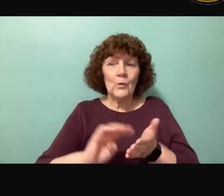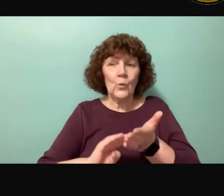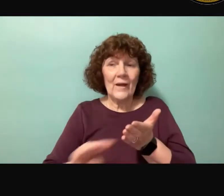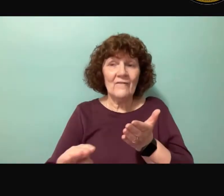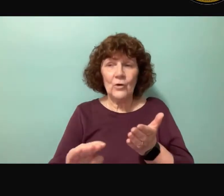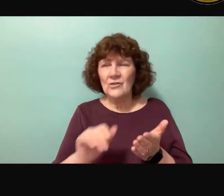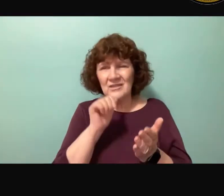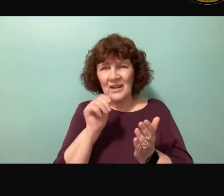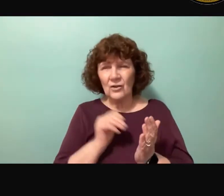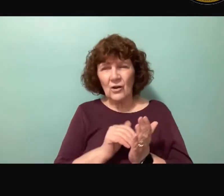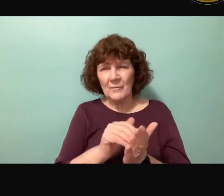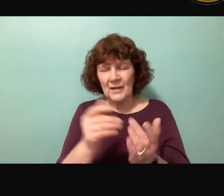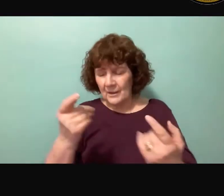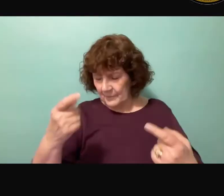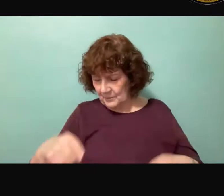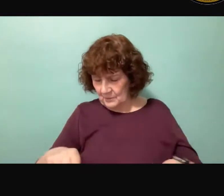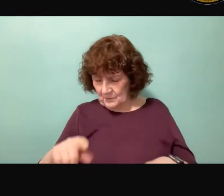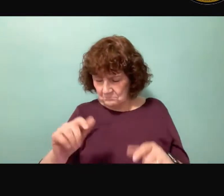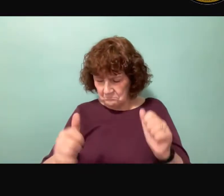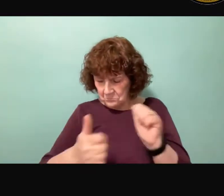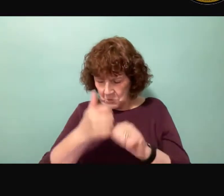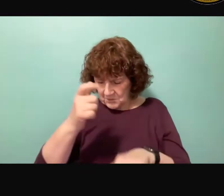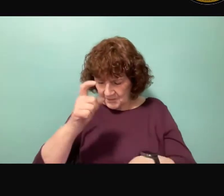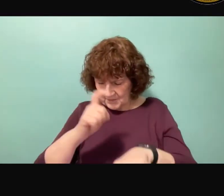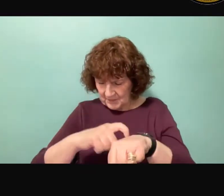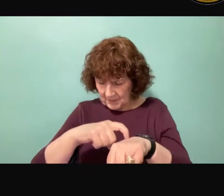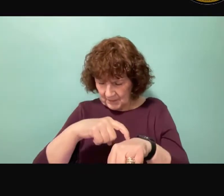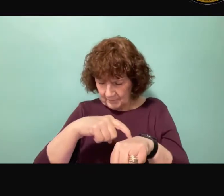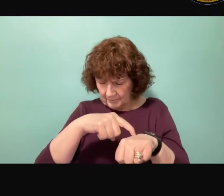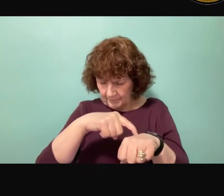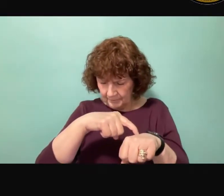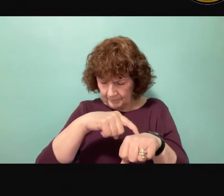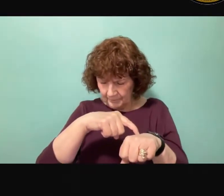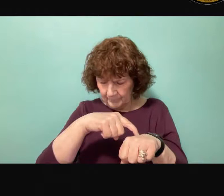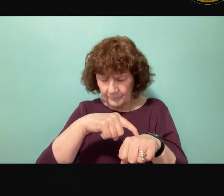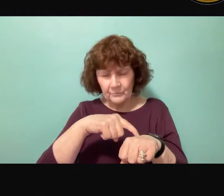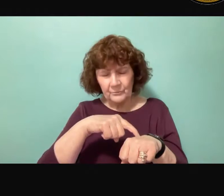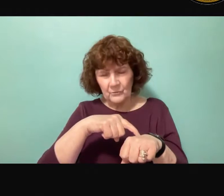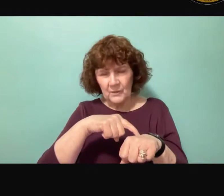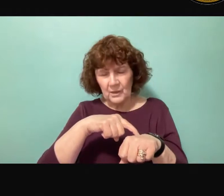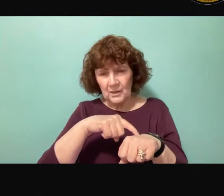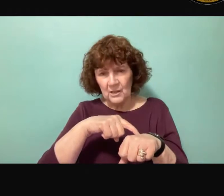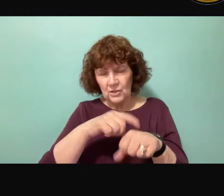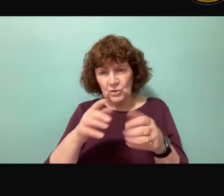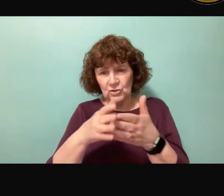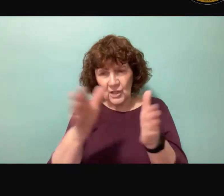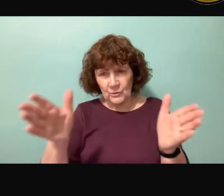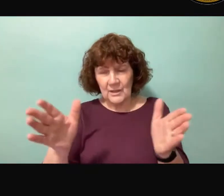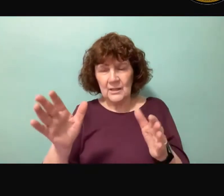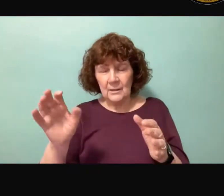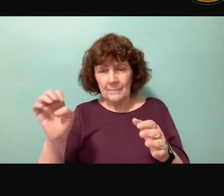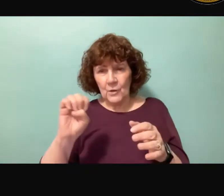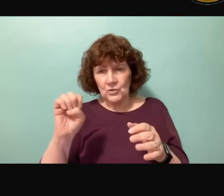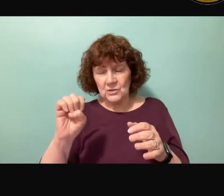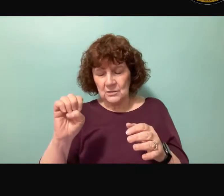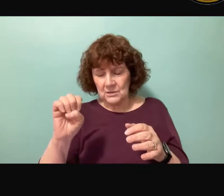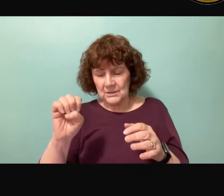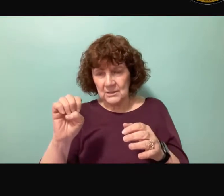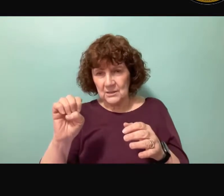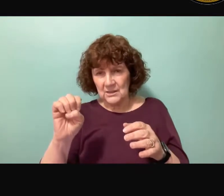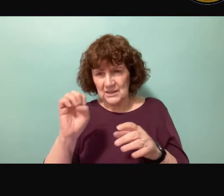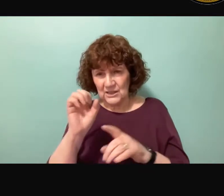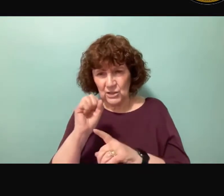uncommon, and typically in genuine emergency circumstances that those would likely be